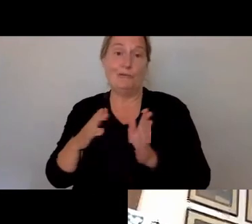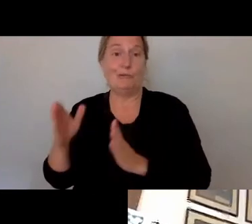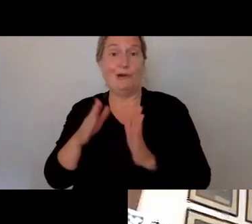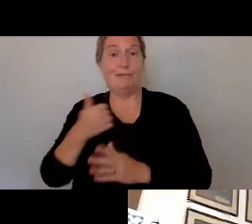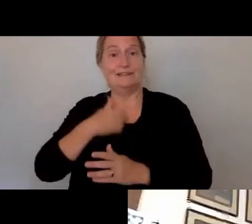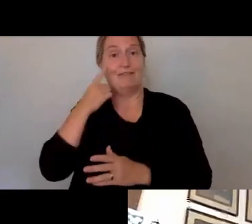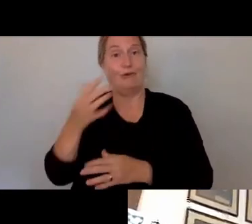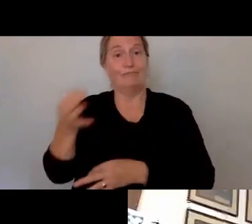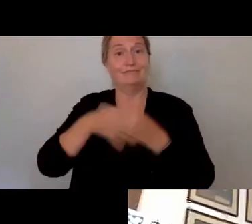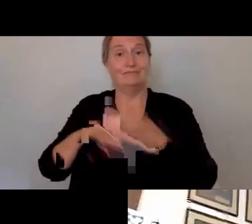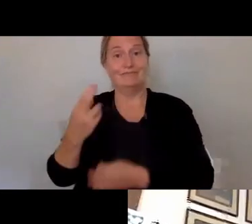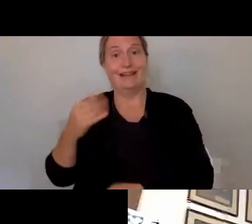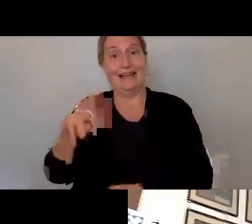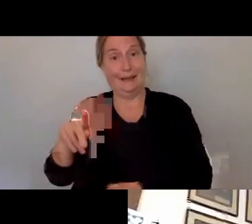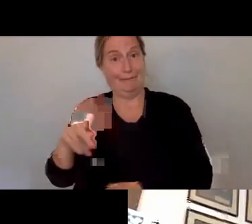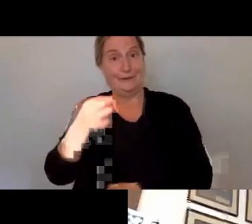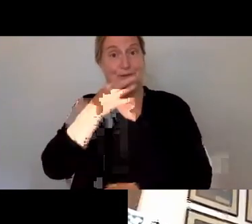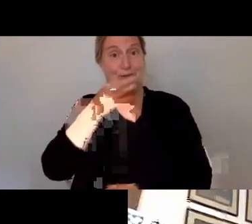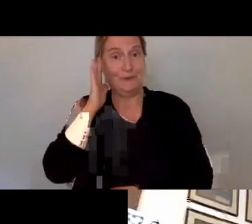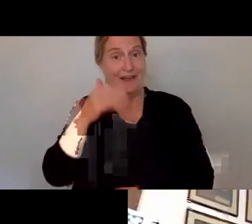ready to celebrate my 86th birthday,